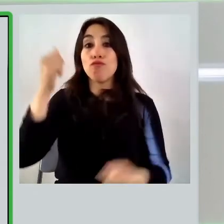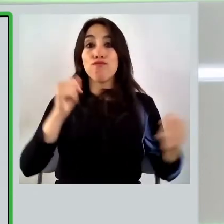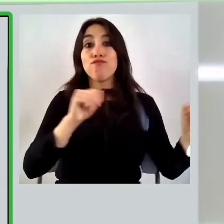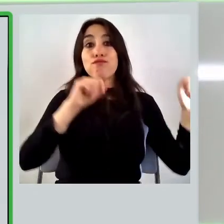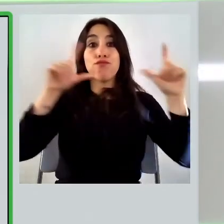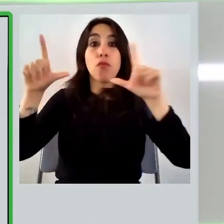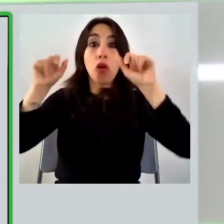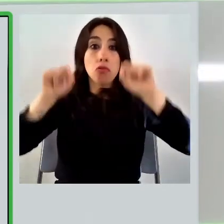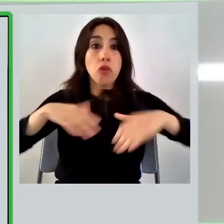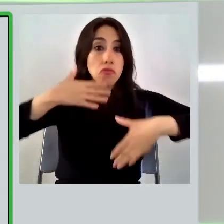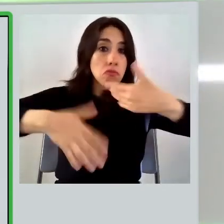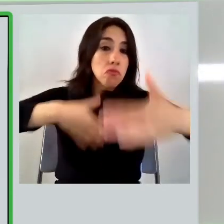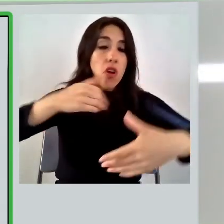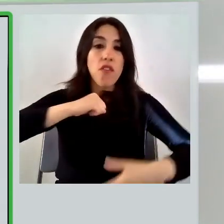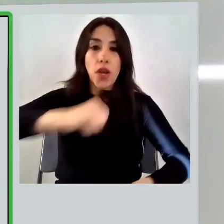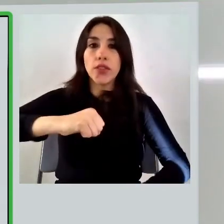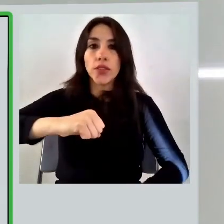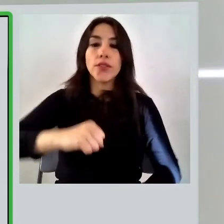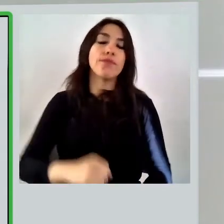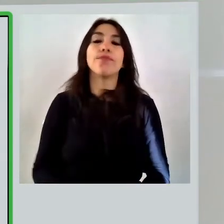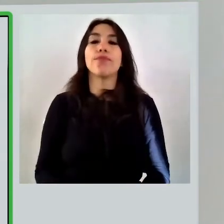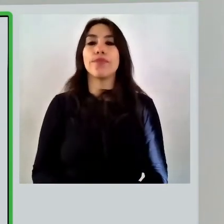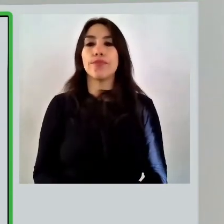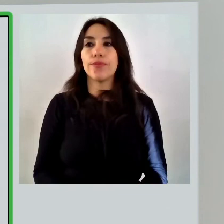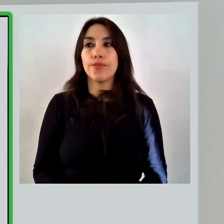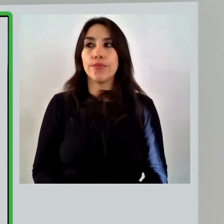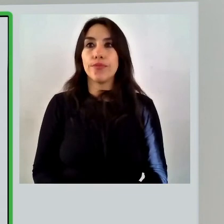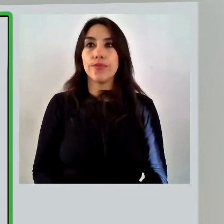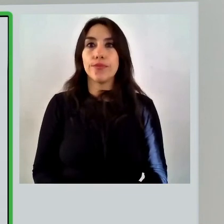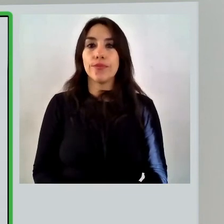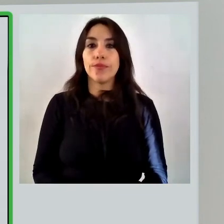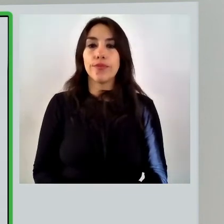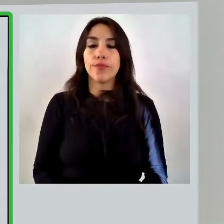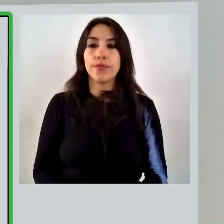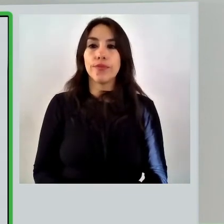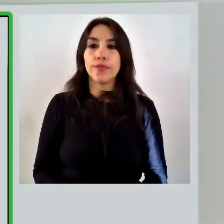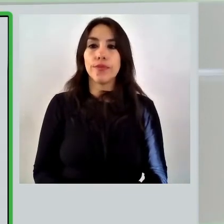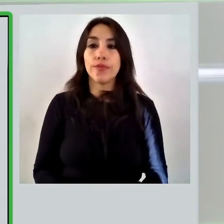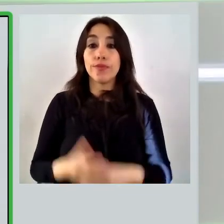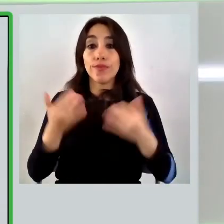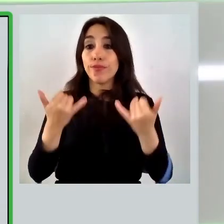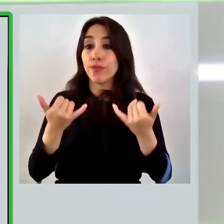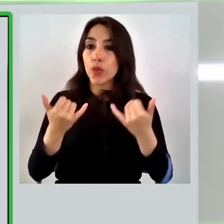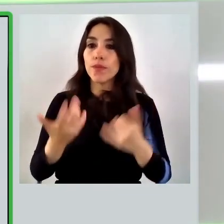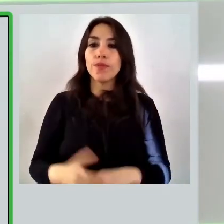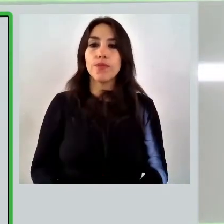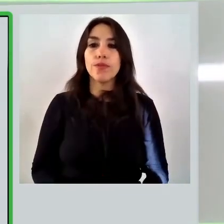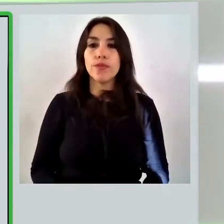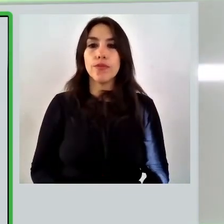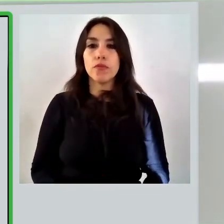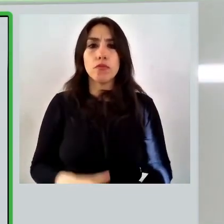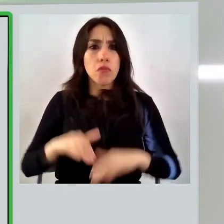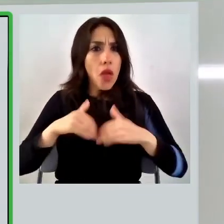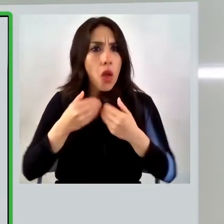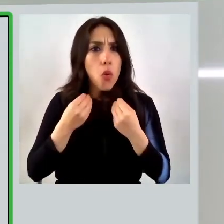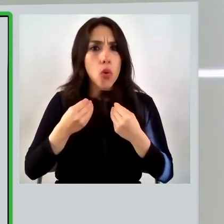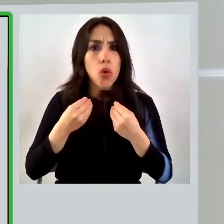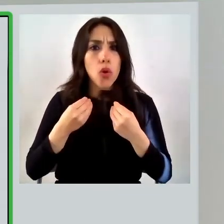was clearly around, right, what's in this for the business, right? And what do employees with disabilities stand to